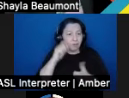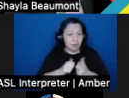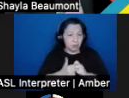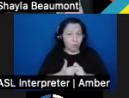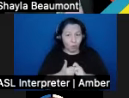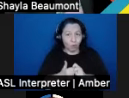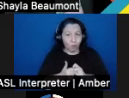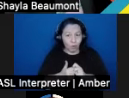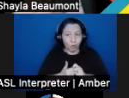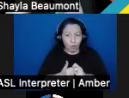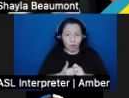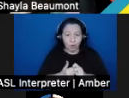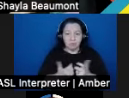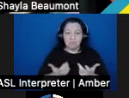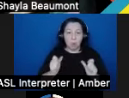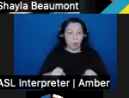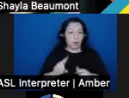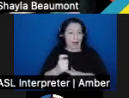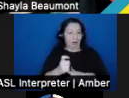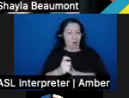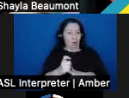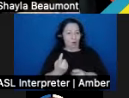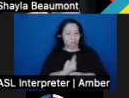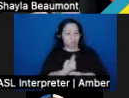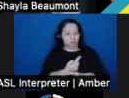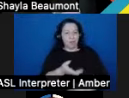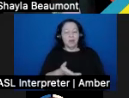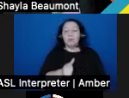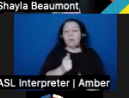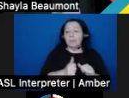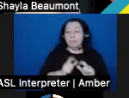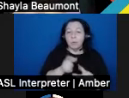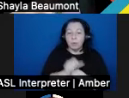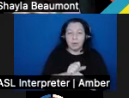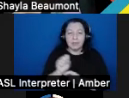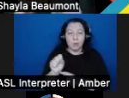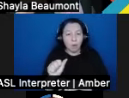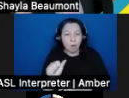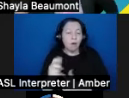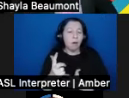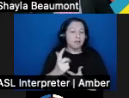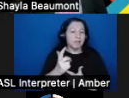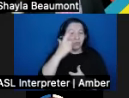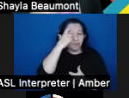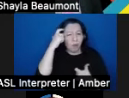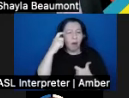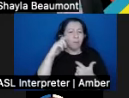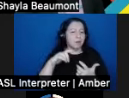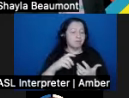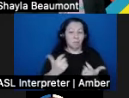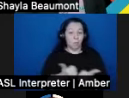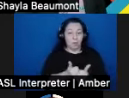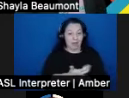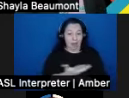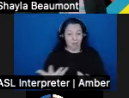just keeping that in mind when working in with sexual assault and the high trauma, and how on top of,